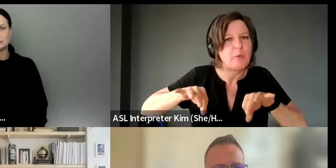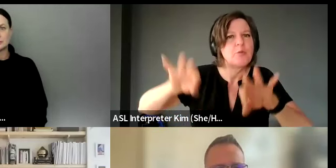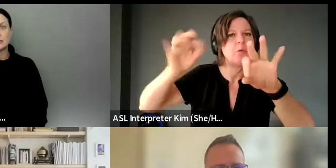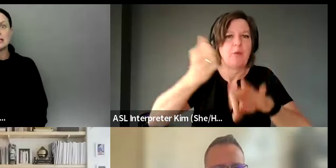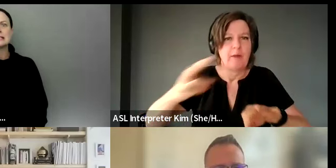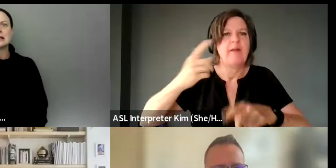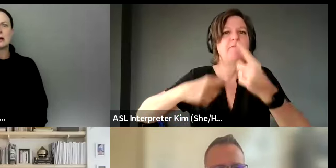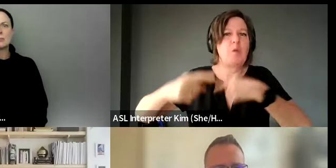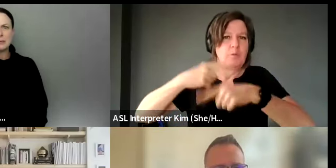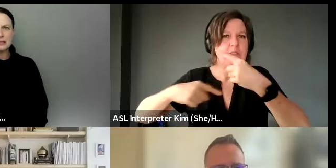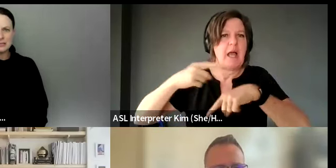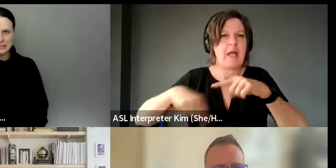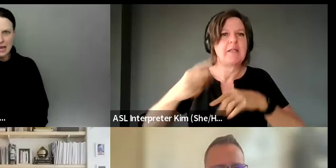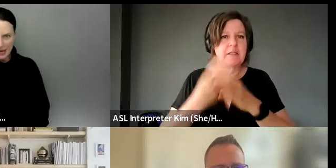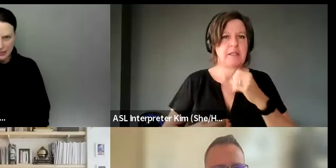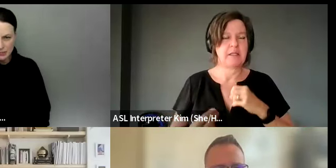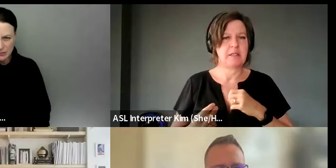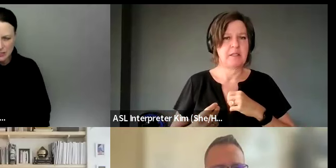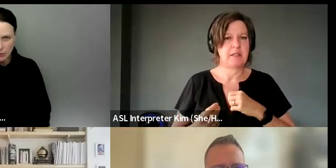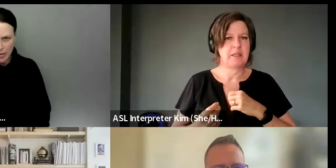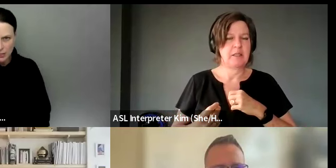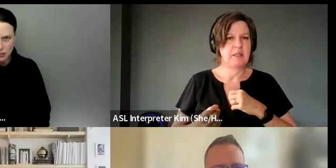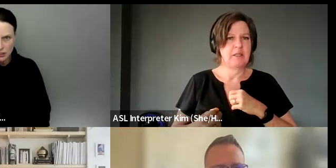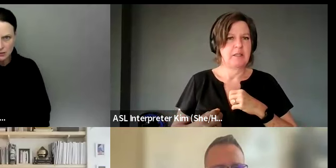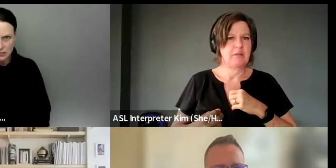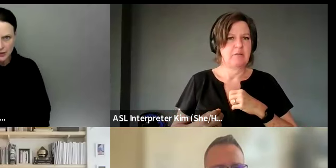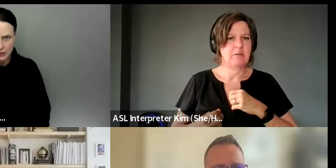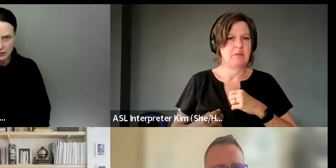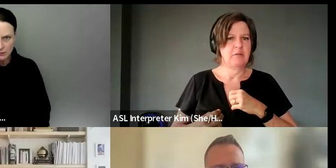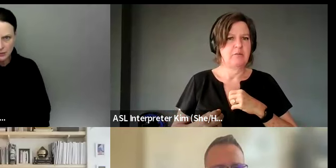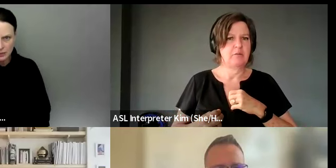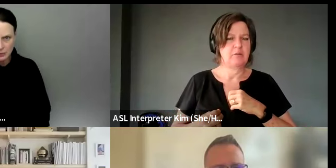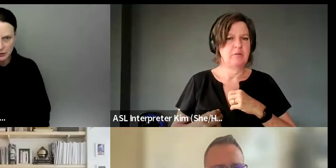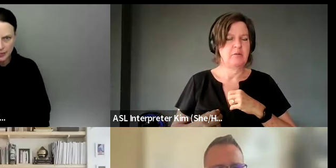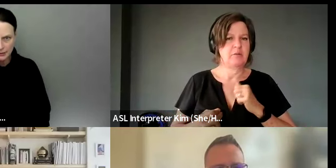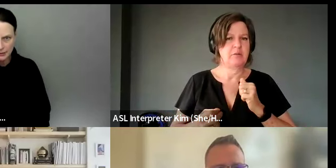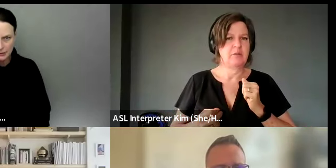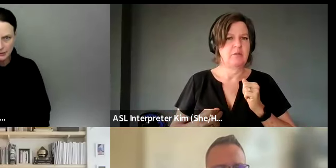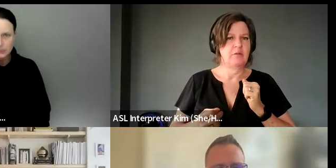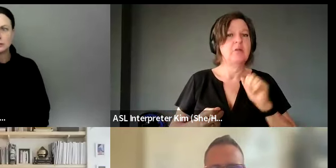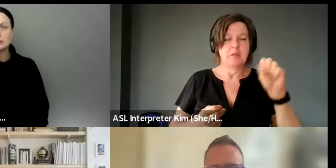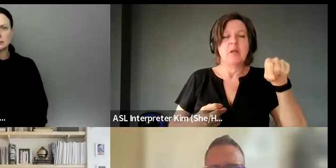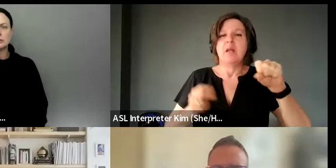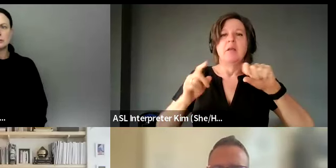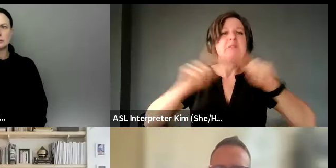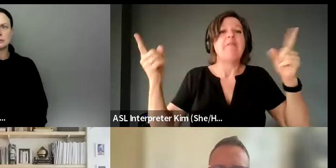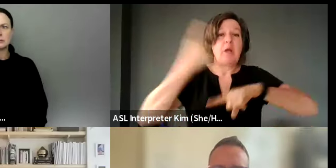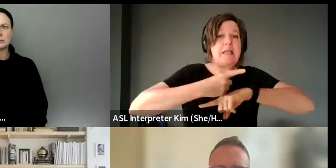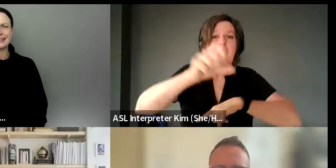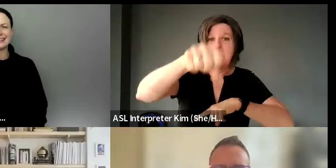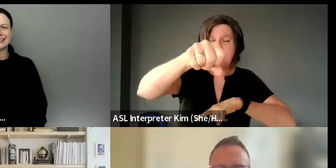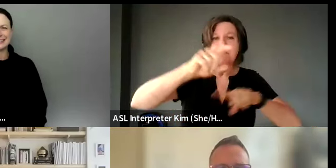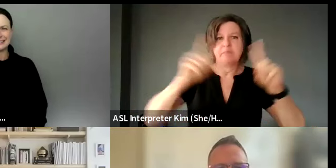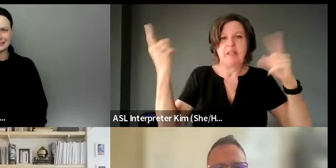I basically both activities. But it was in the same location in the center, in the expo center, right? Yeah, but a different day, different